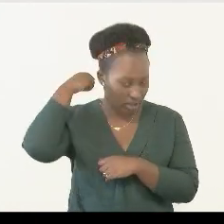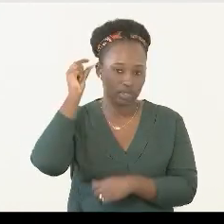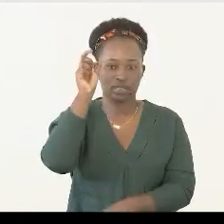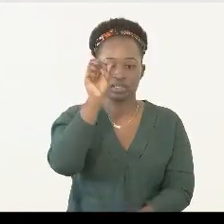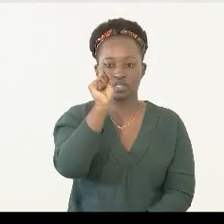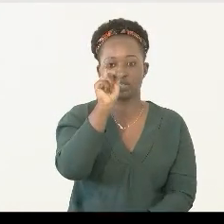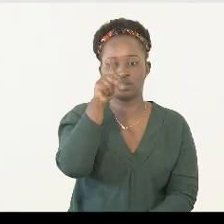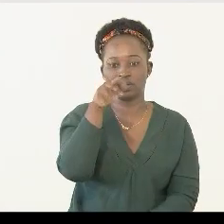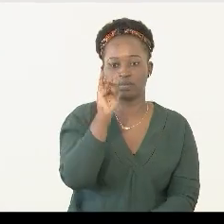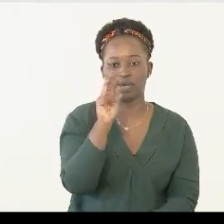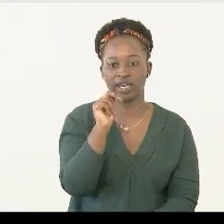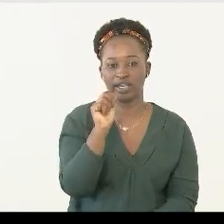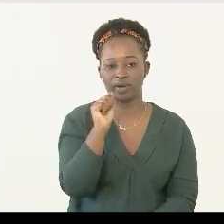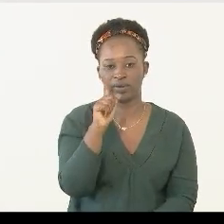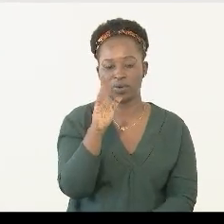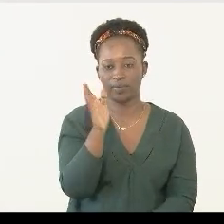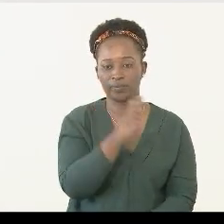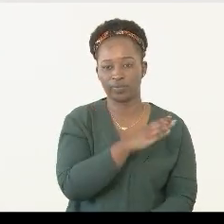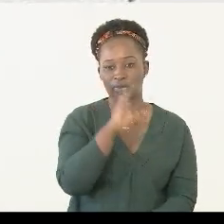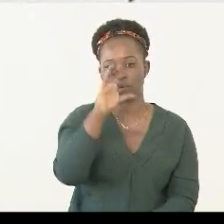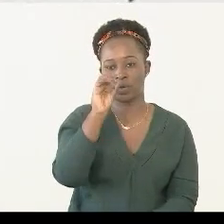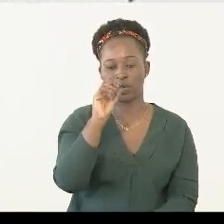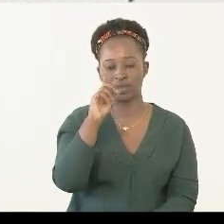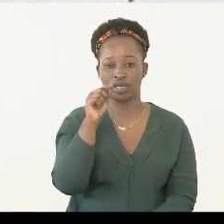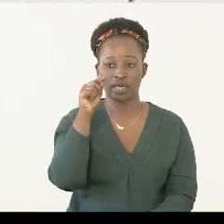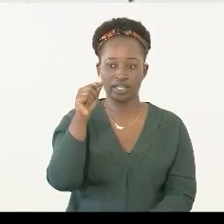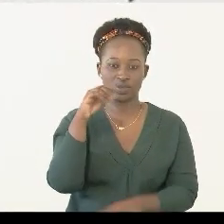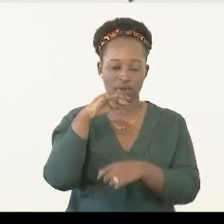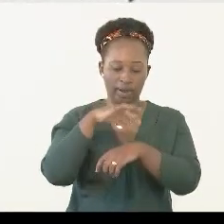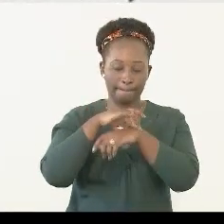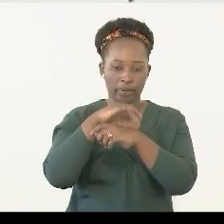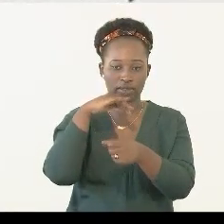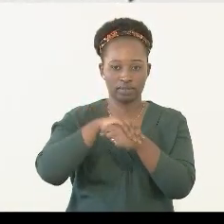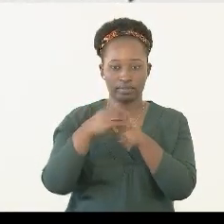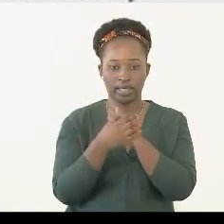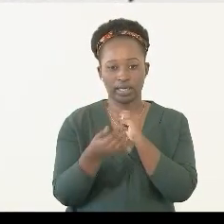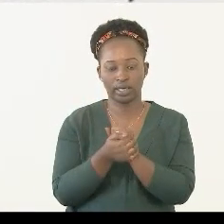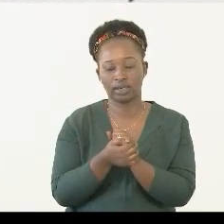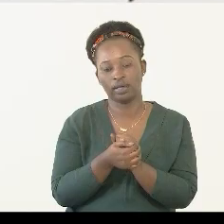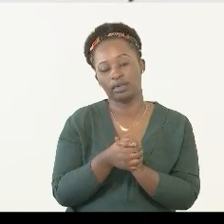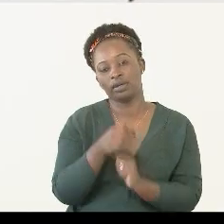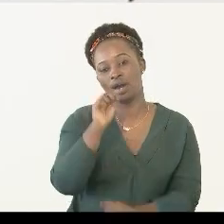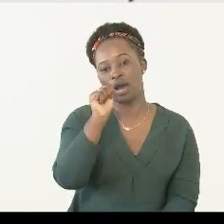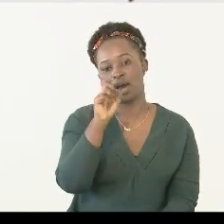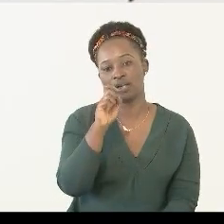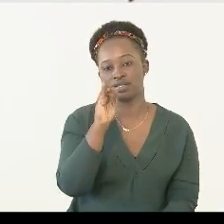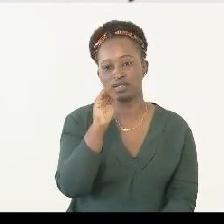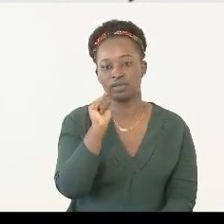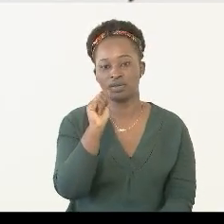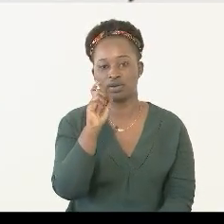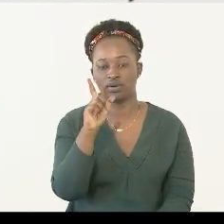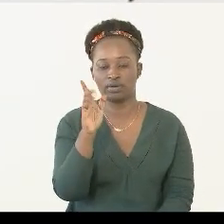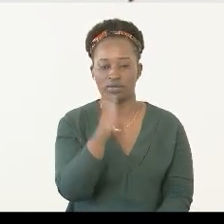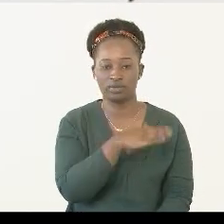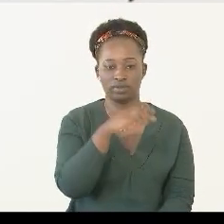Those are the bones which make axial skeleton. Then different bones have different shapes. We have